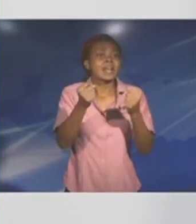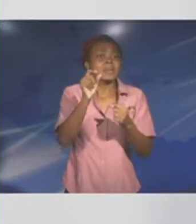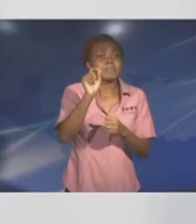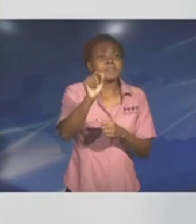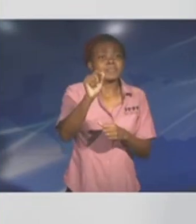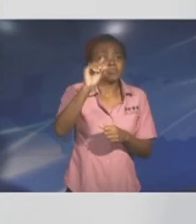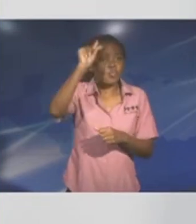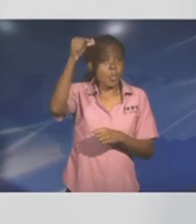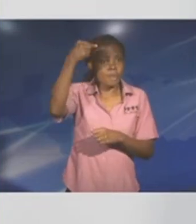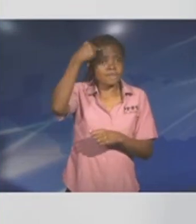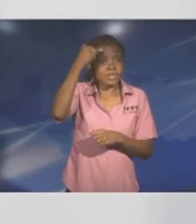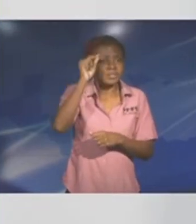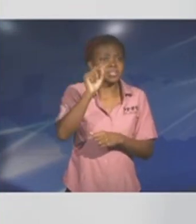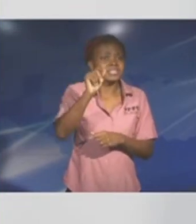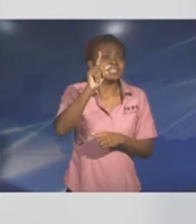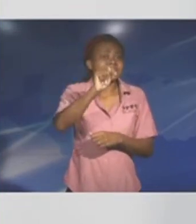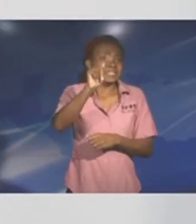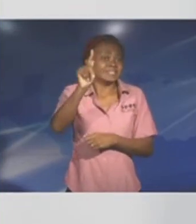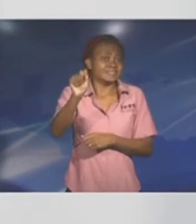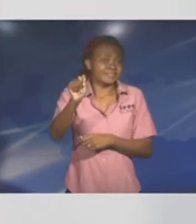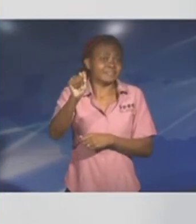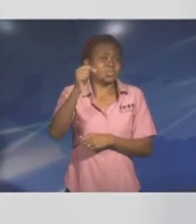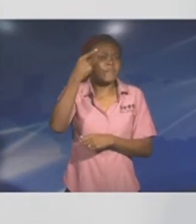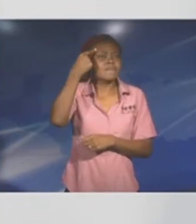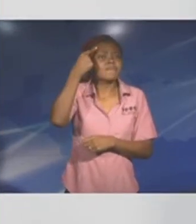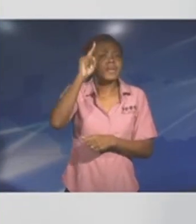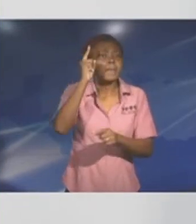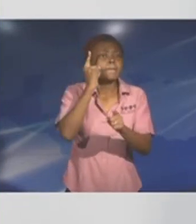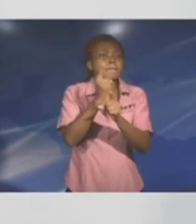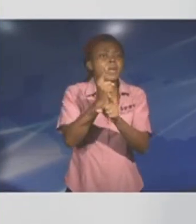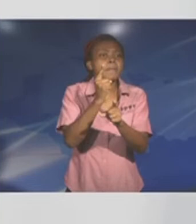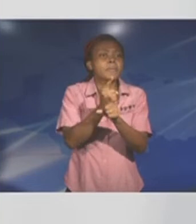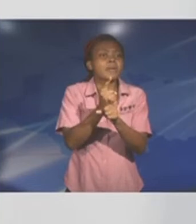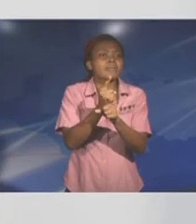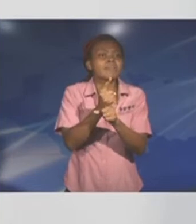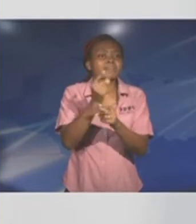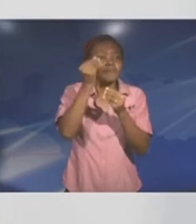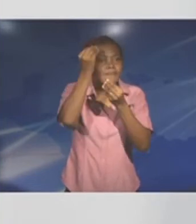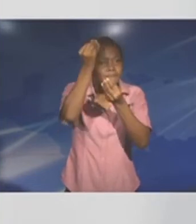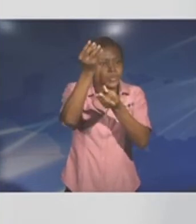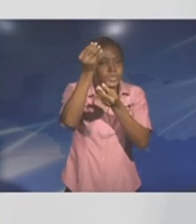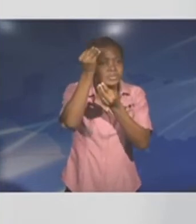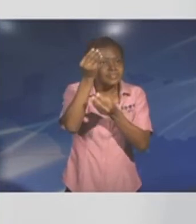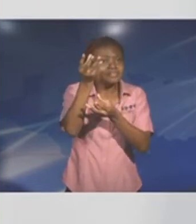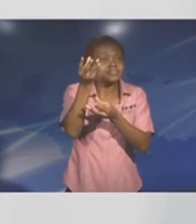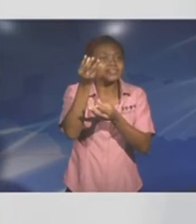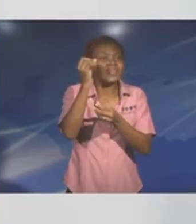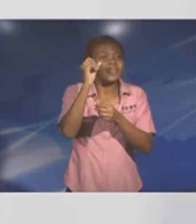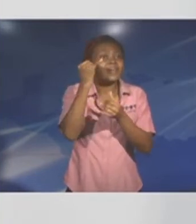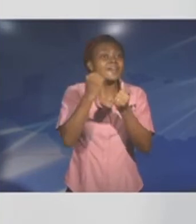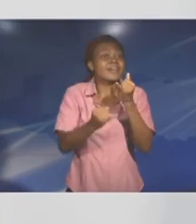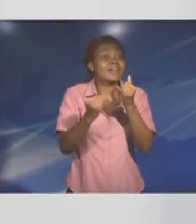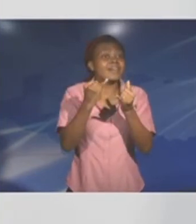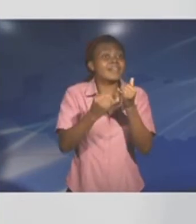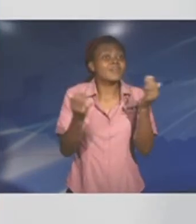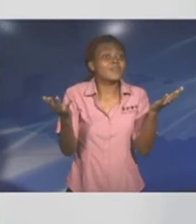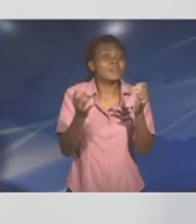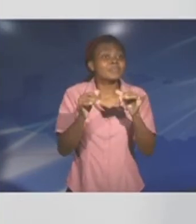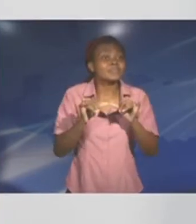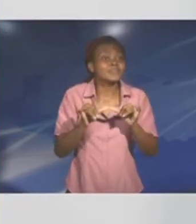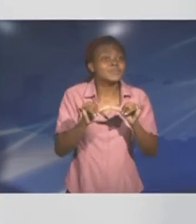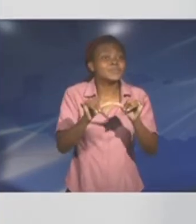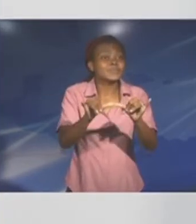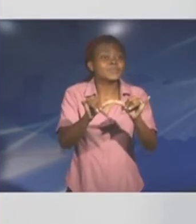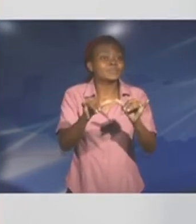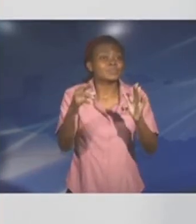our social media pages for accurate and up-to-date health information. Finally, as we continue to roll back